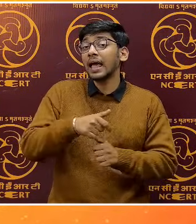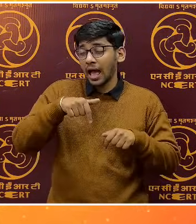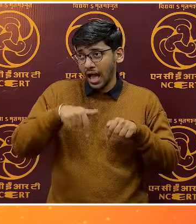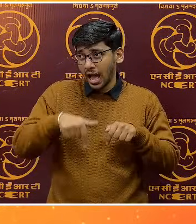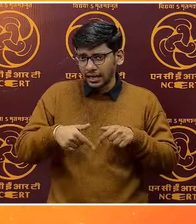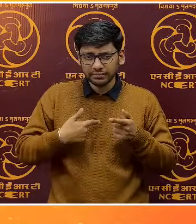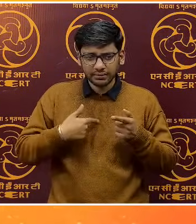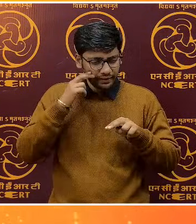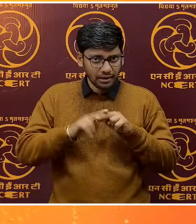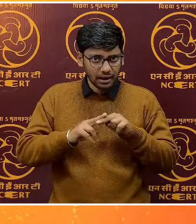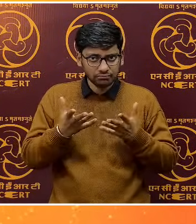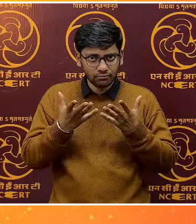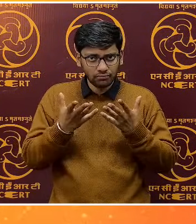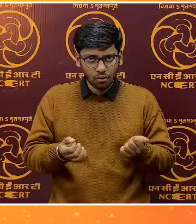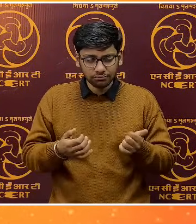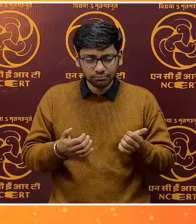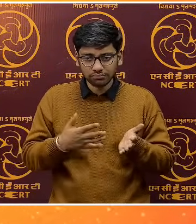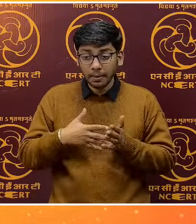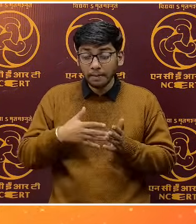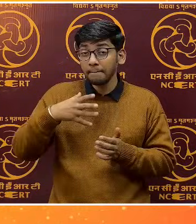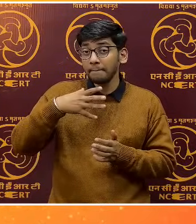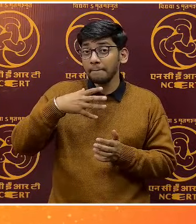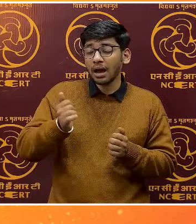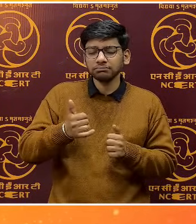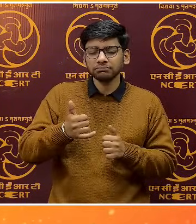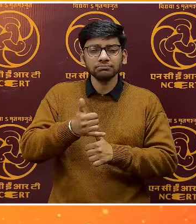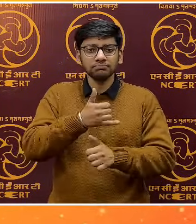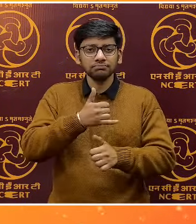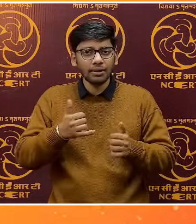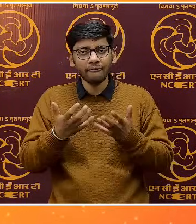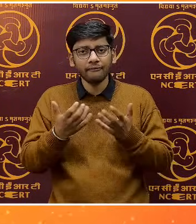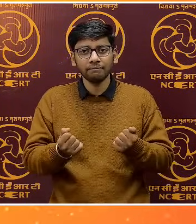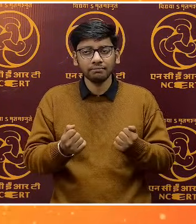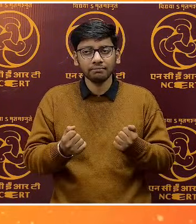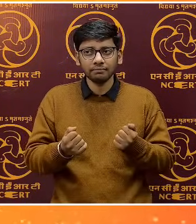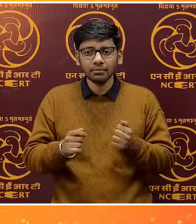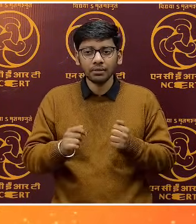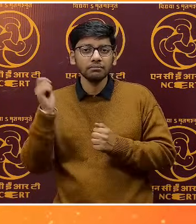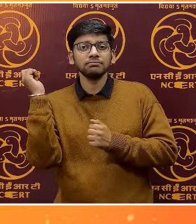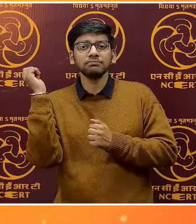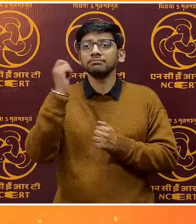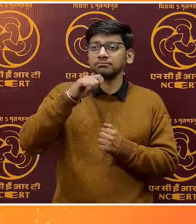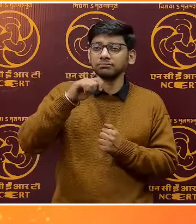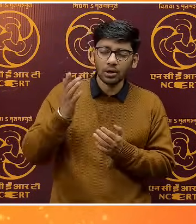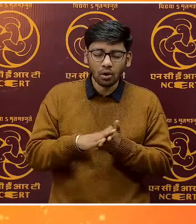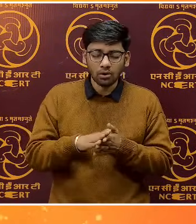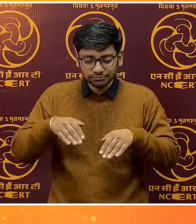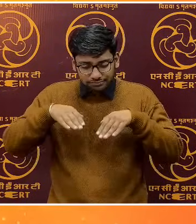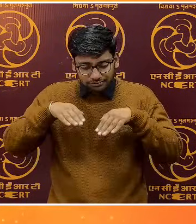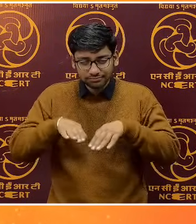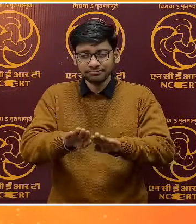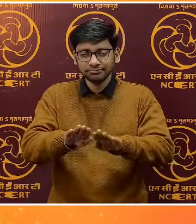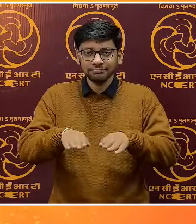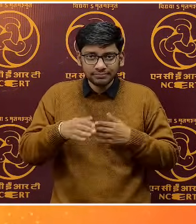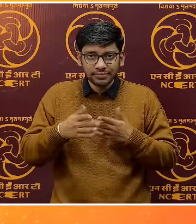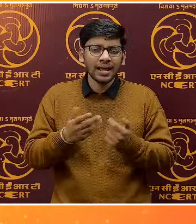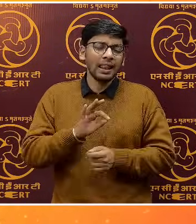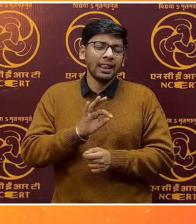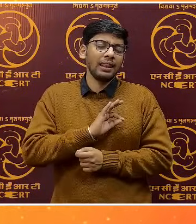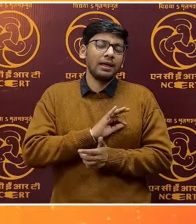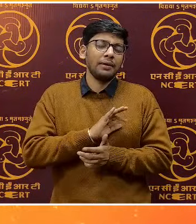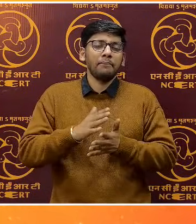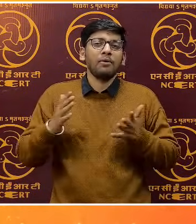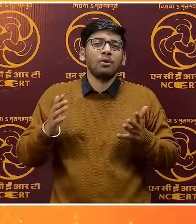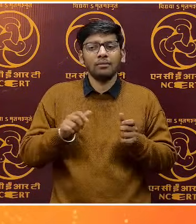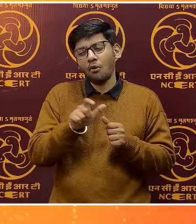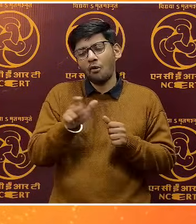to play? So outside games are multiple, be it badminton, even I swing. Okay, yes, we all love